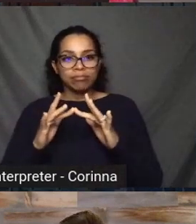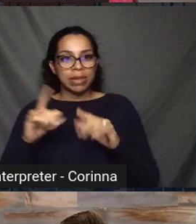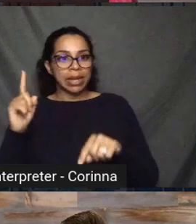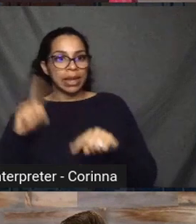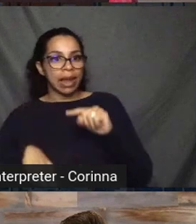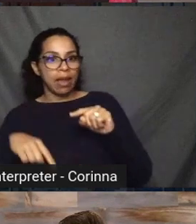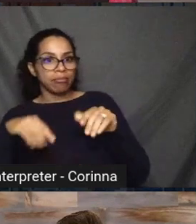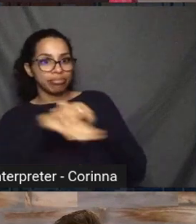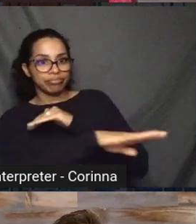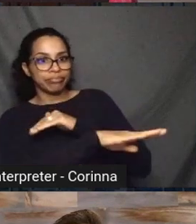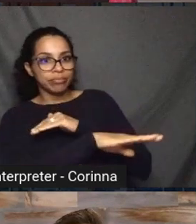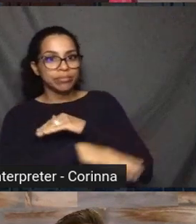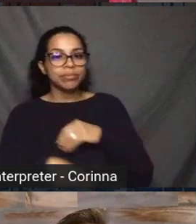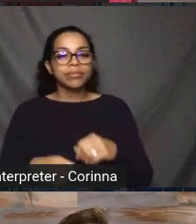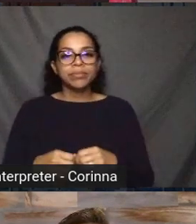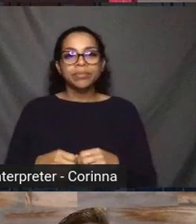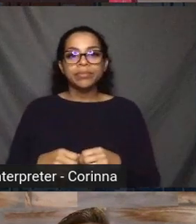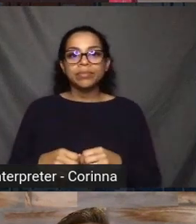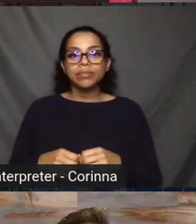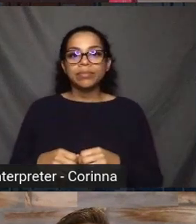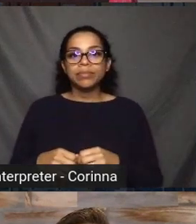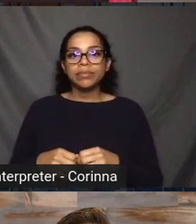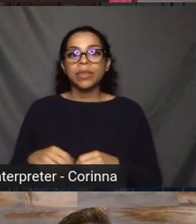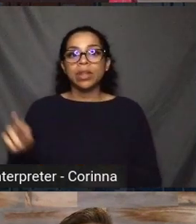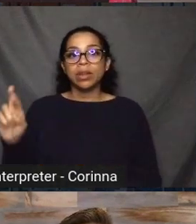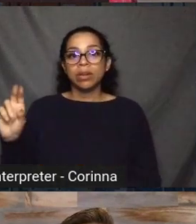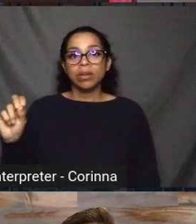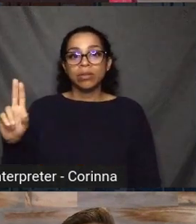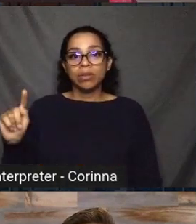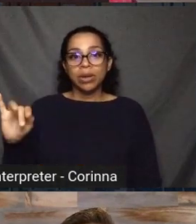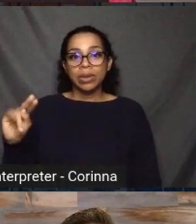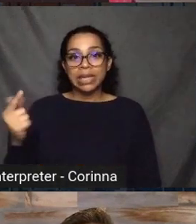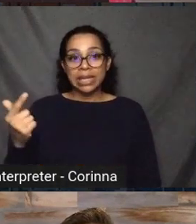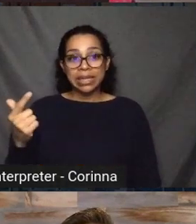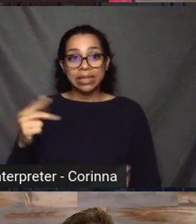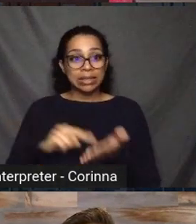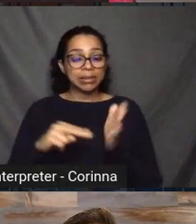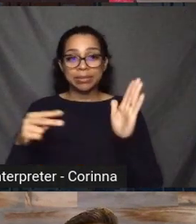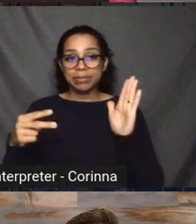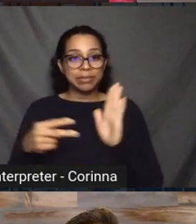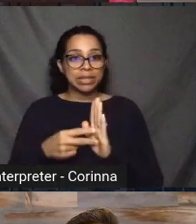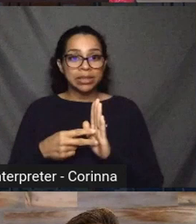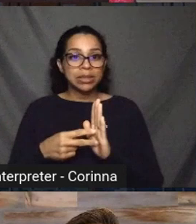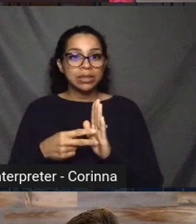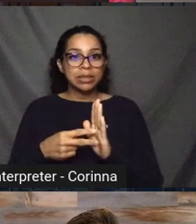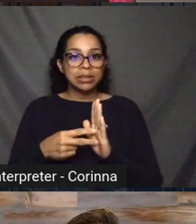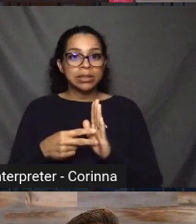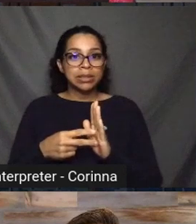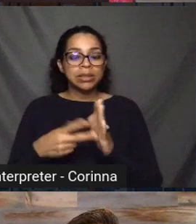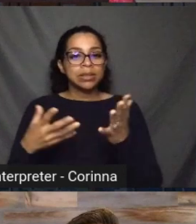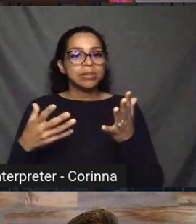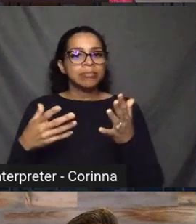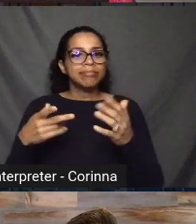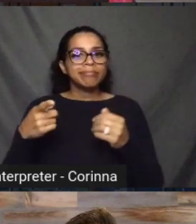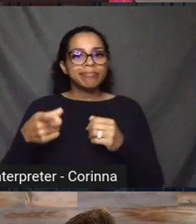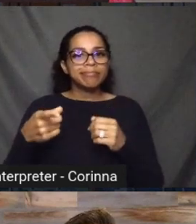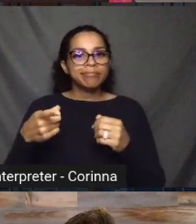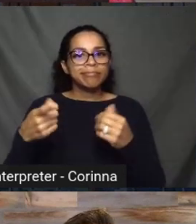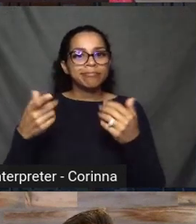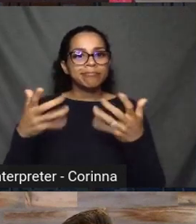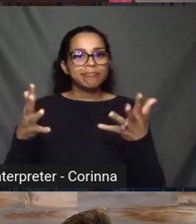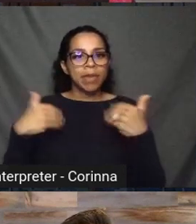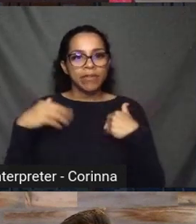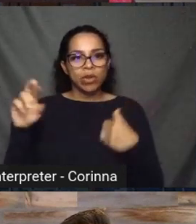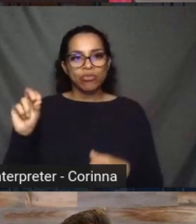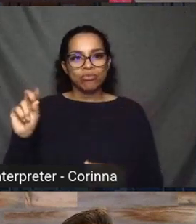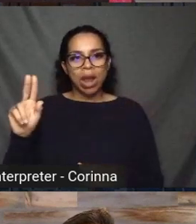routing is usually when we establish a routing, and also it depends on an underlying network, and then there is no tunnel,